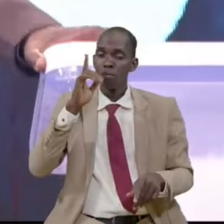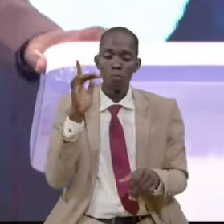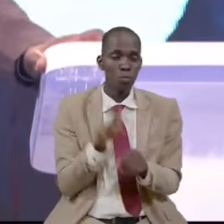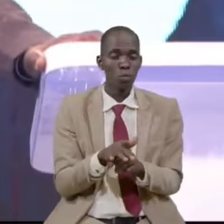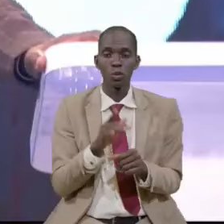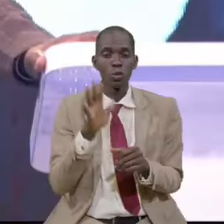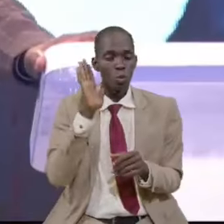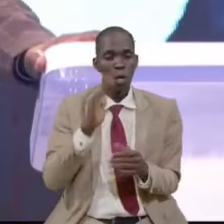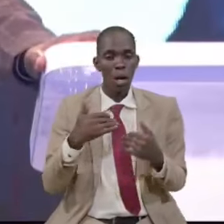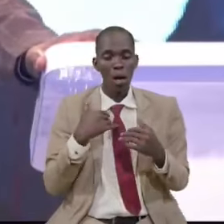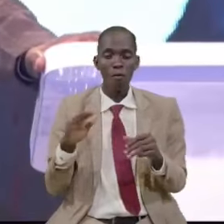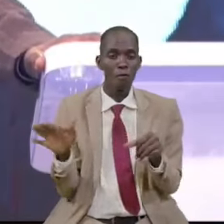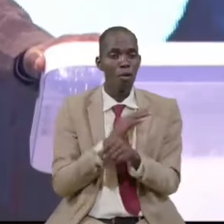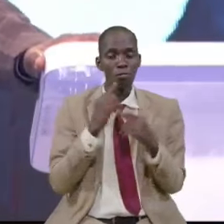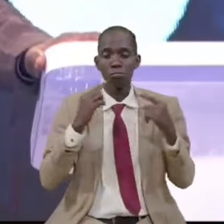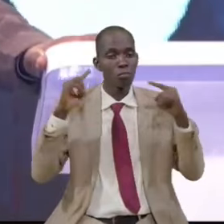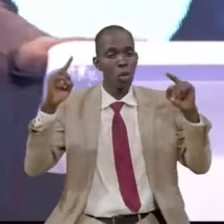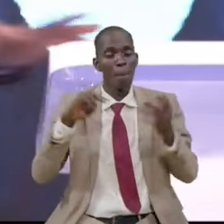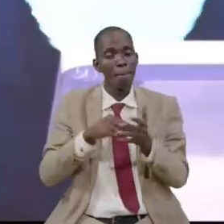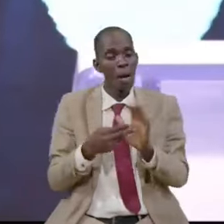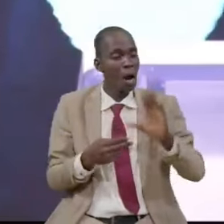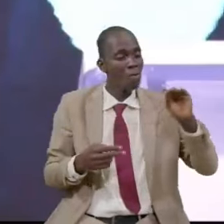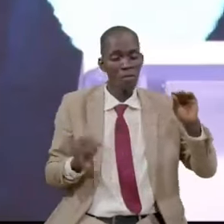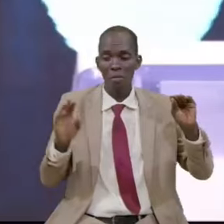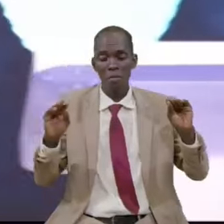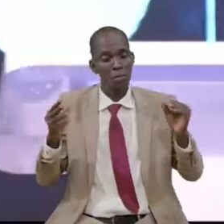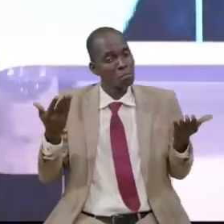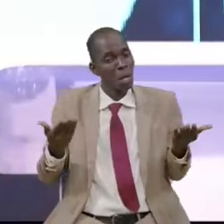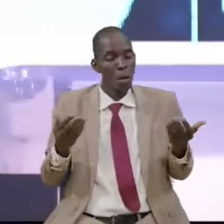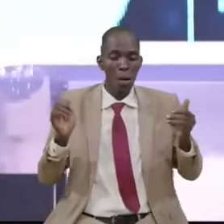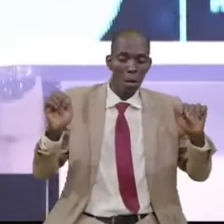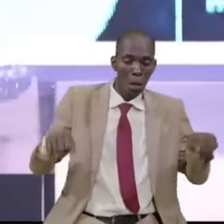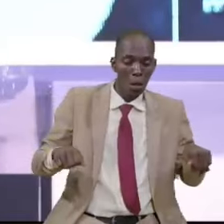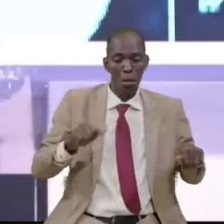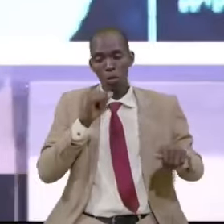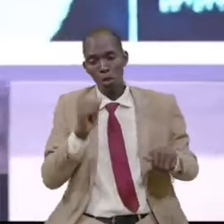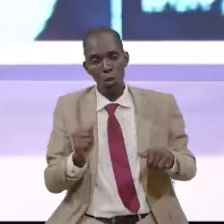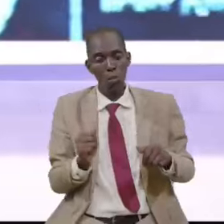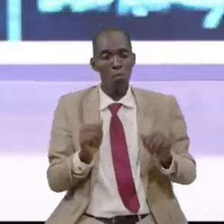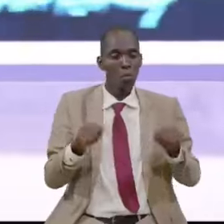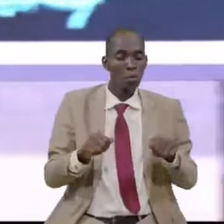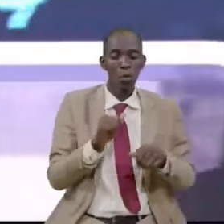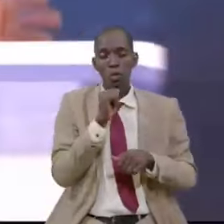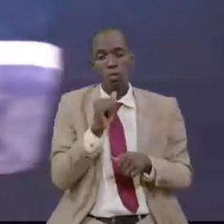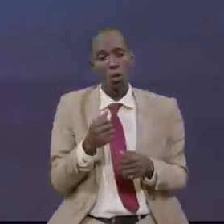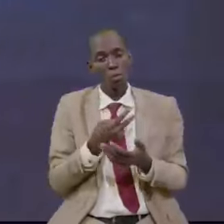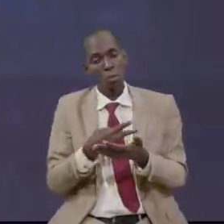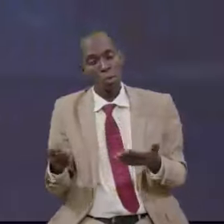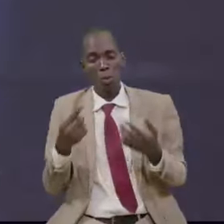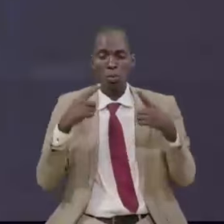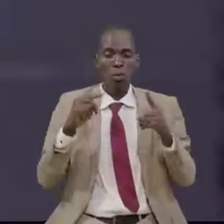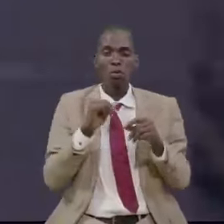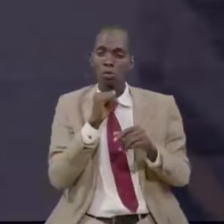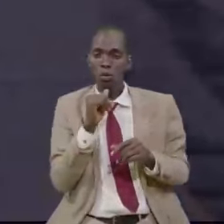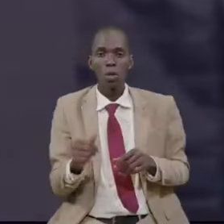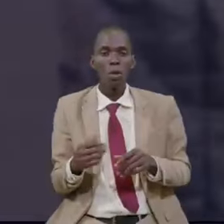there, that has infirmity in there, and that is not receiving the blood in your body and pumping to every